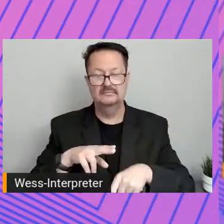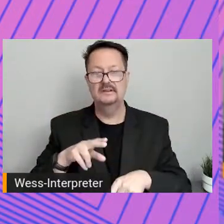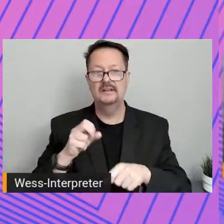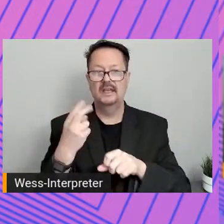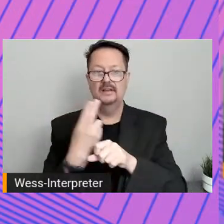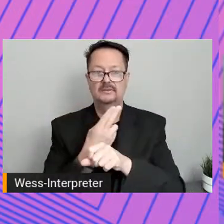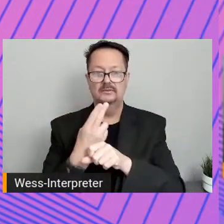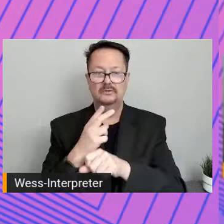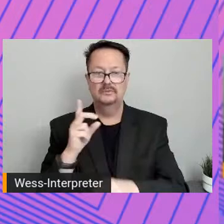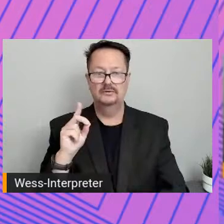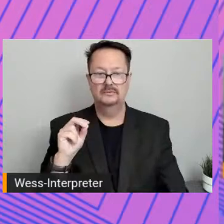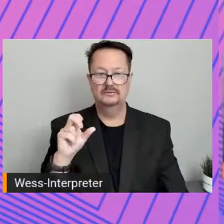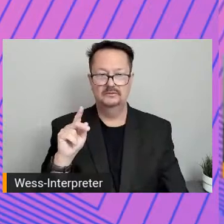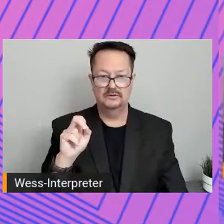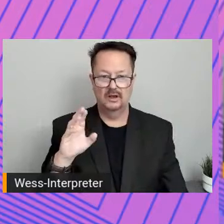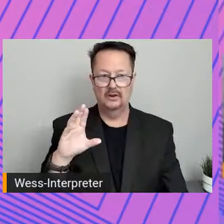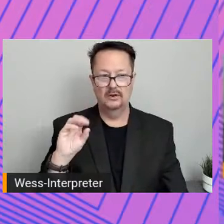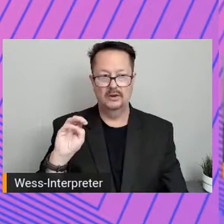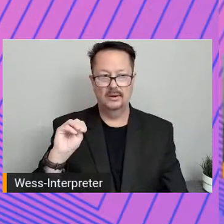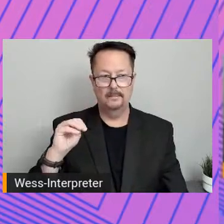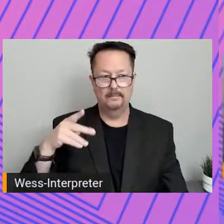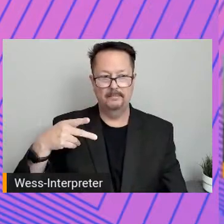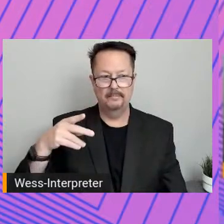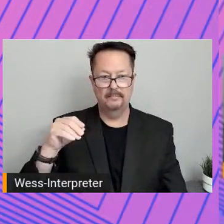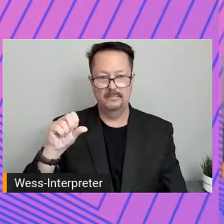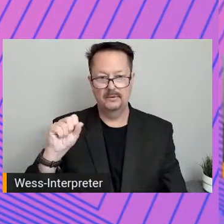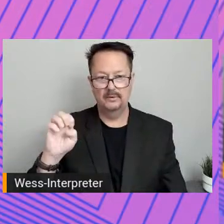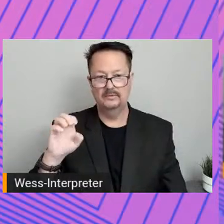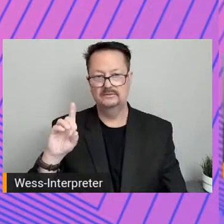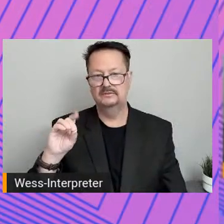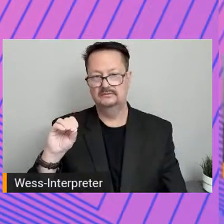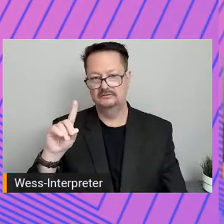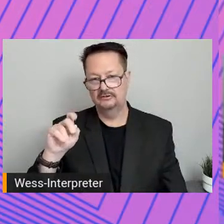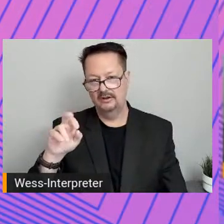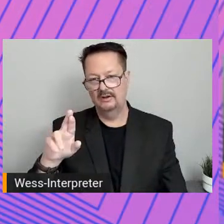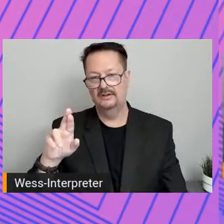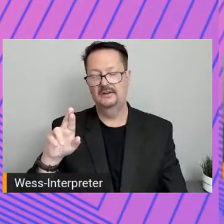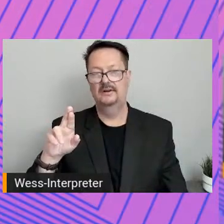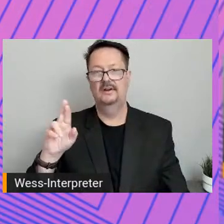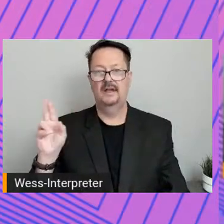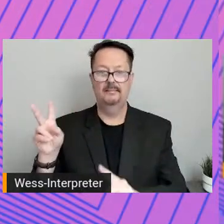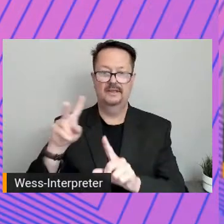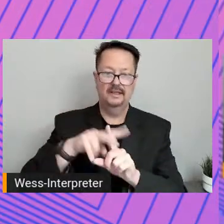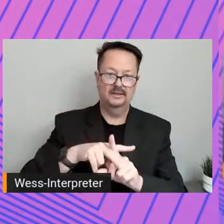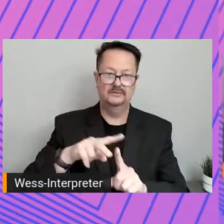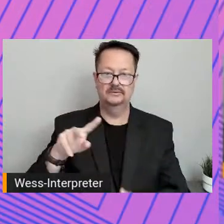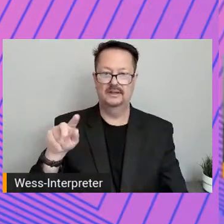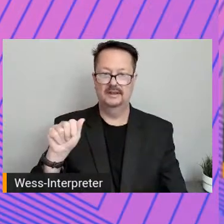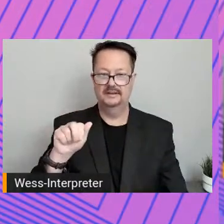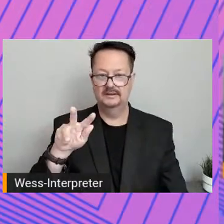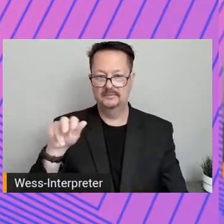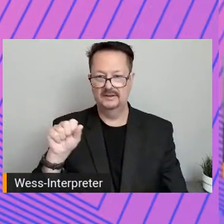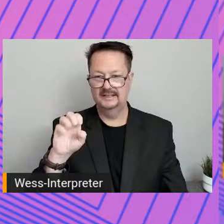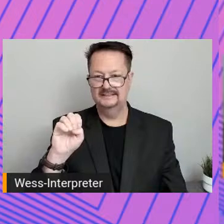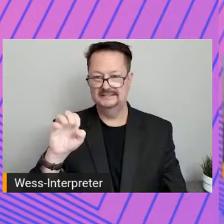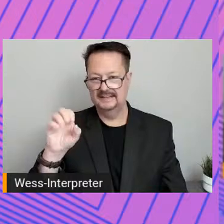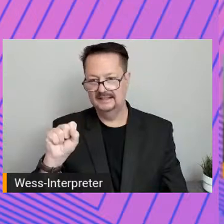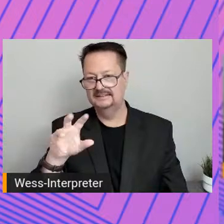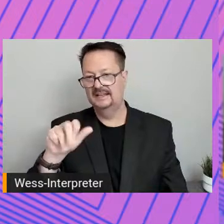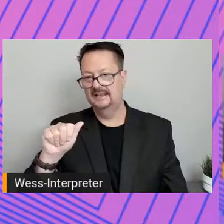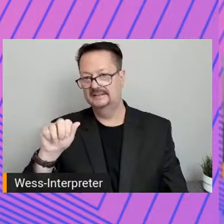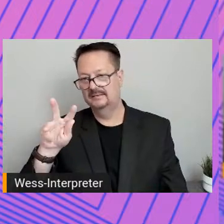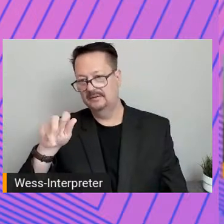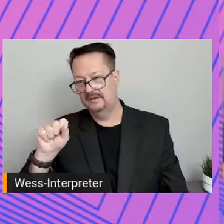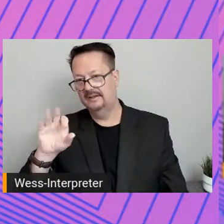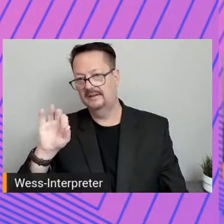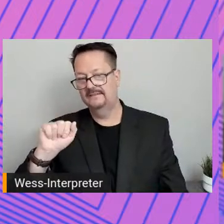Docker Compose and Docker Desktop to deploy application on Amazon ECS and on AWS Fargate. And it streamlined the